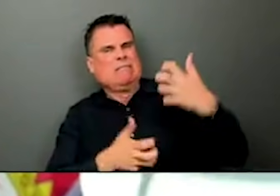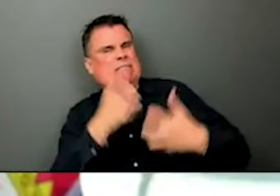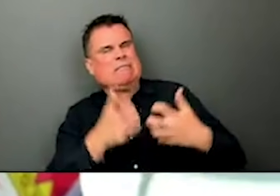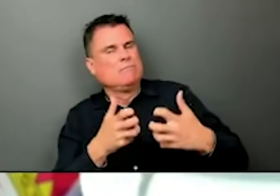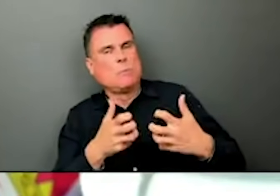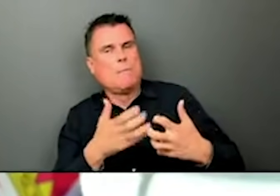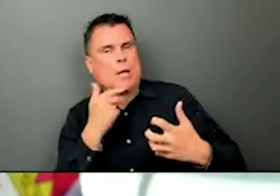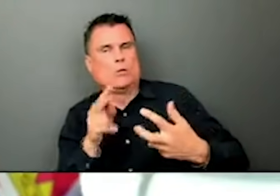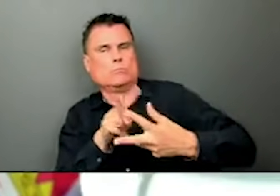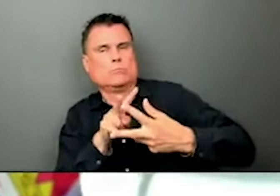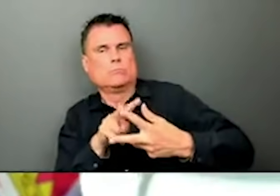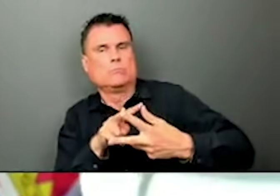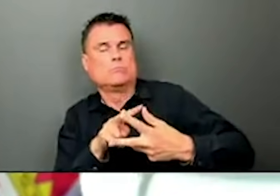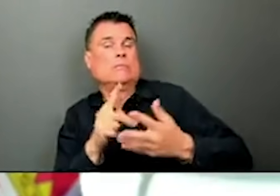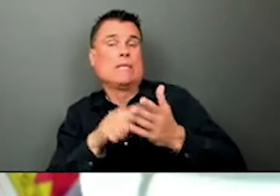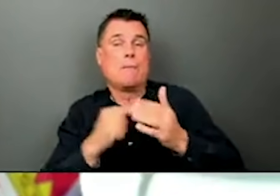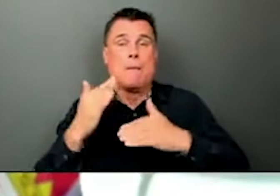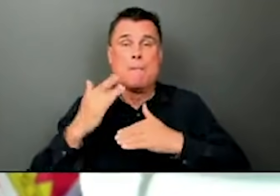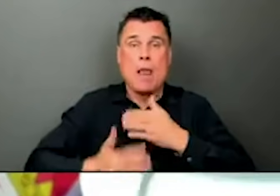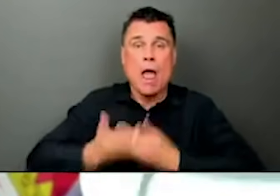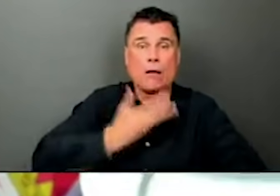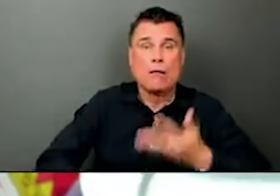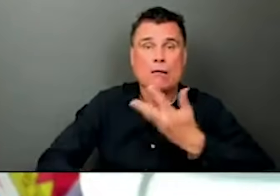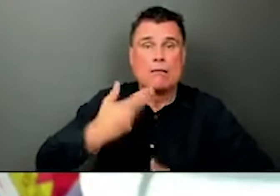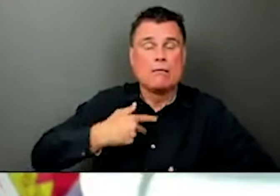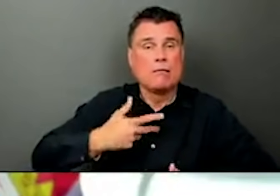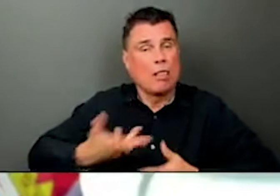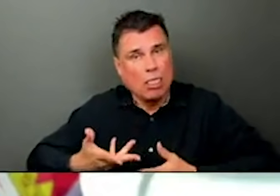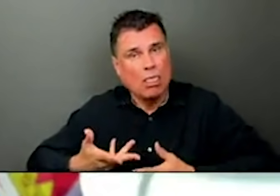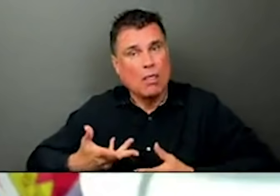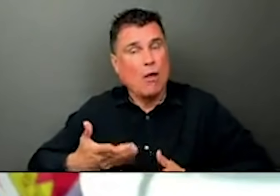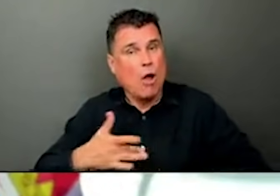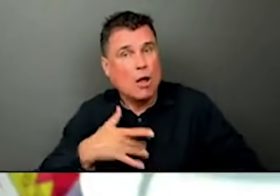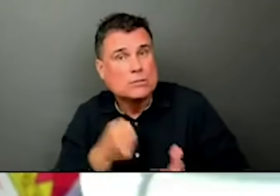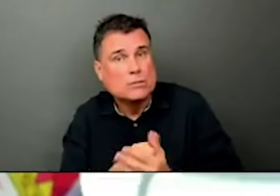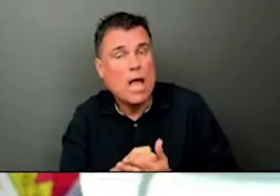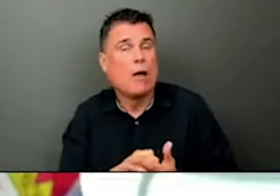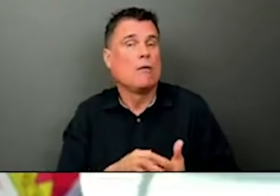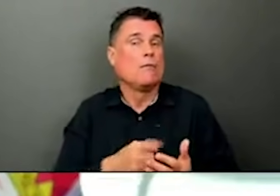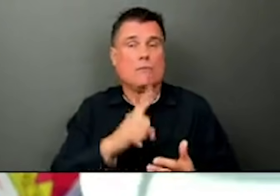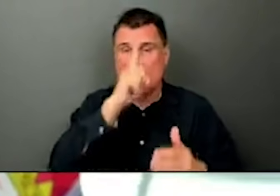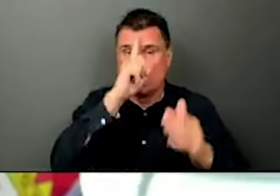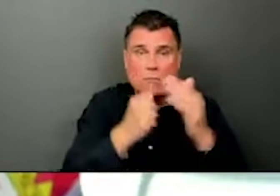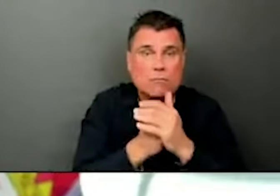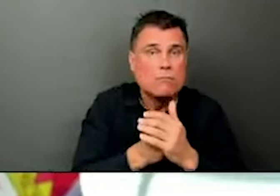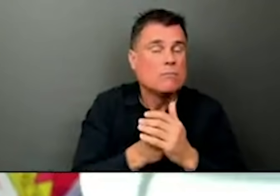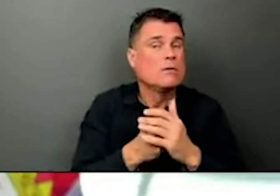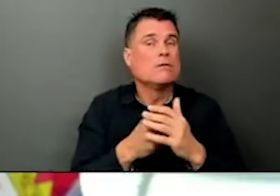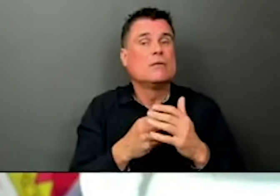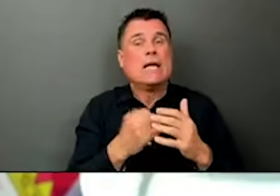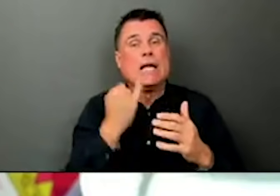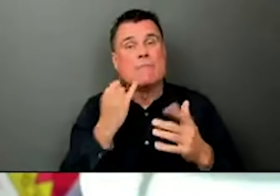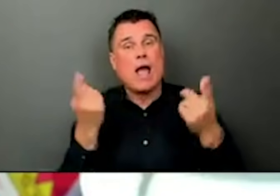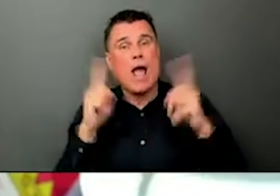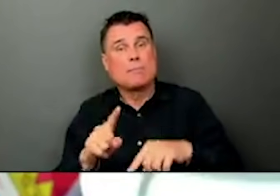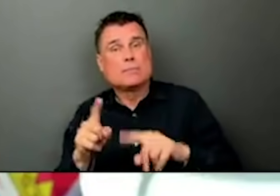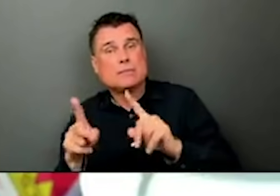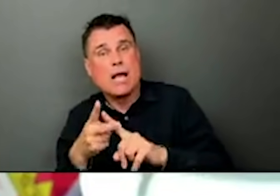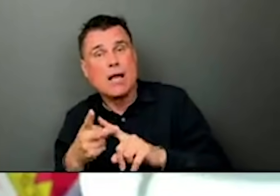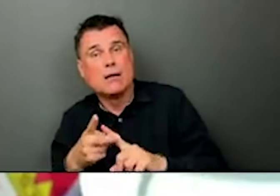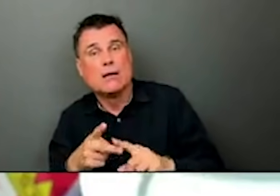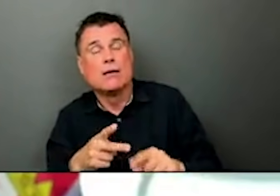would have been for a first dose? So, interesting question and important question. There are actually no